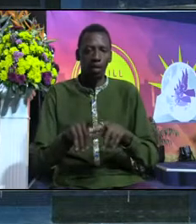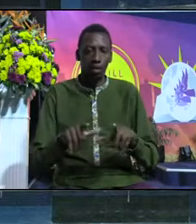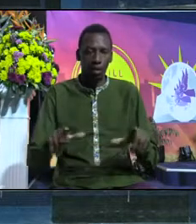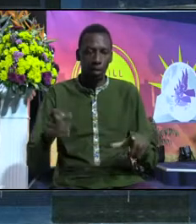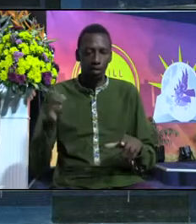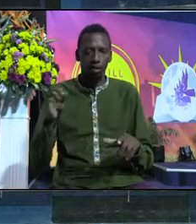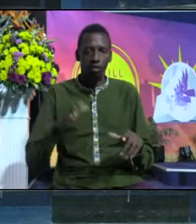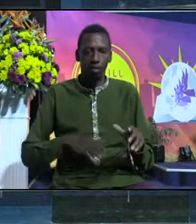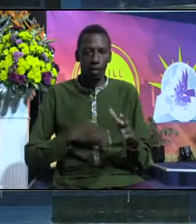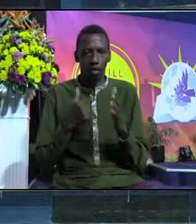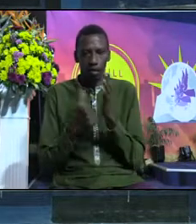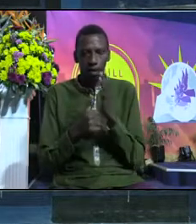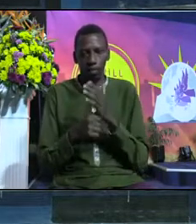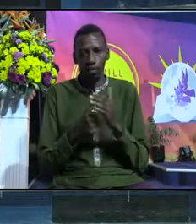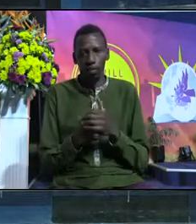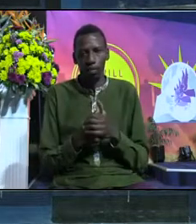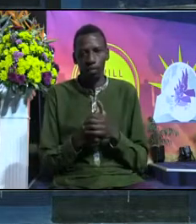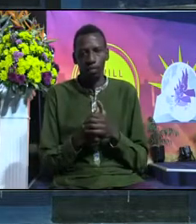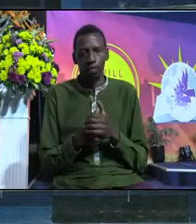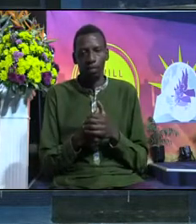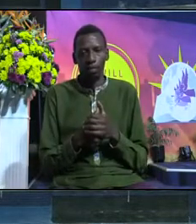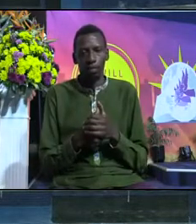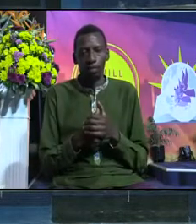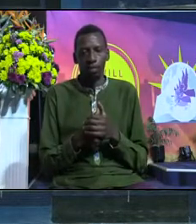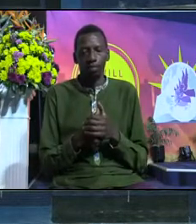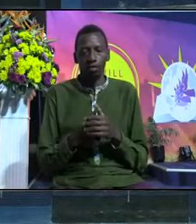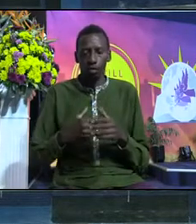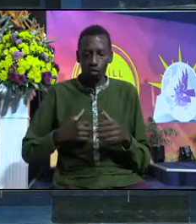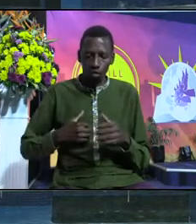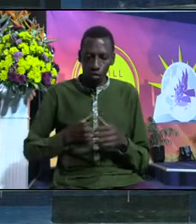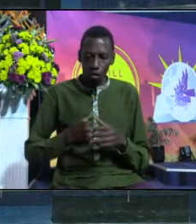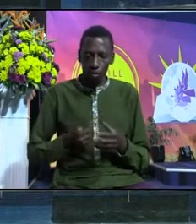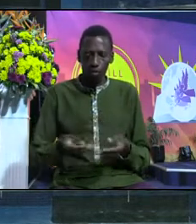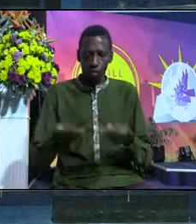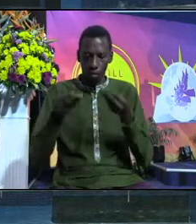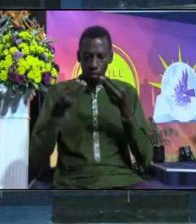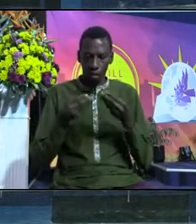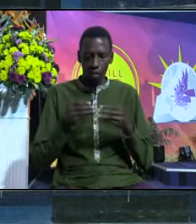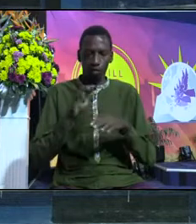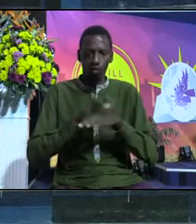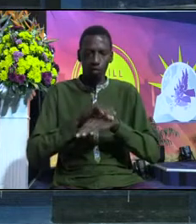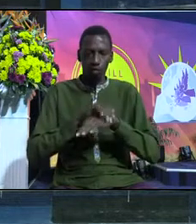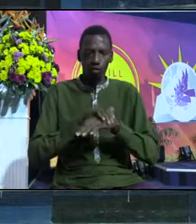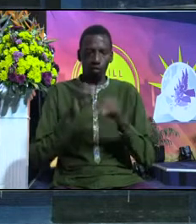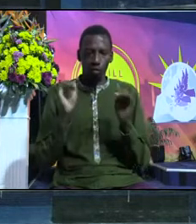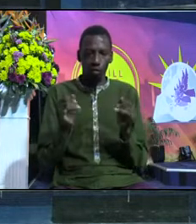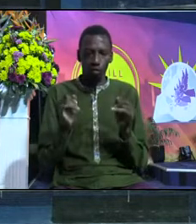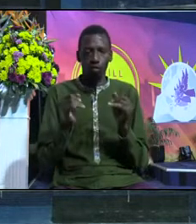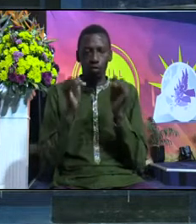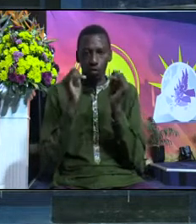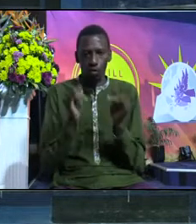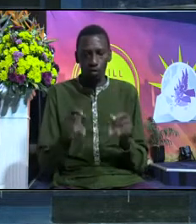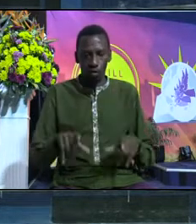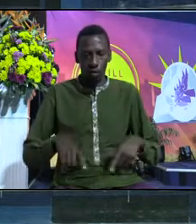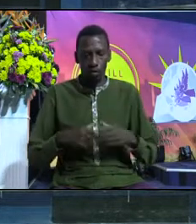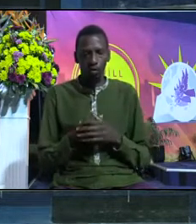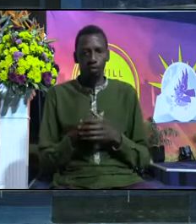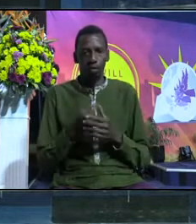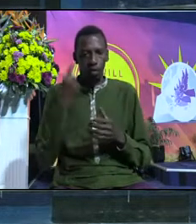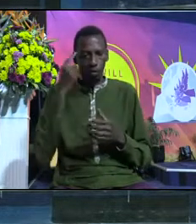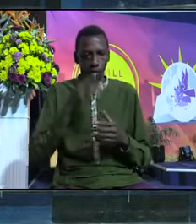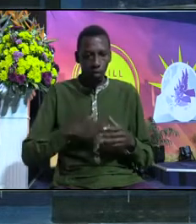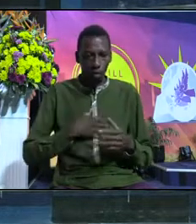of my trouble. Here Joseph brings some good news to New Life. And for my friends who aren't married